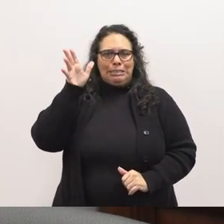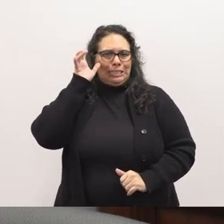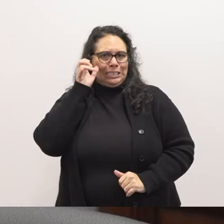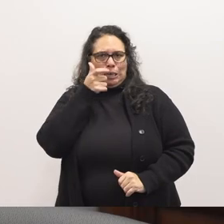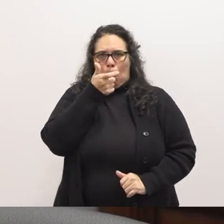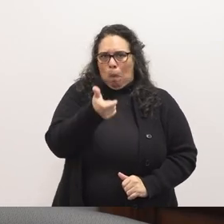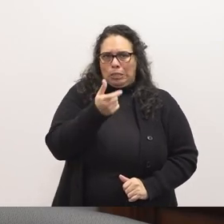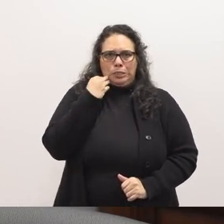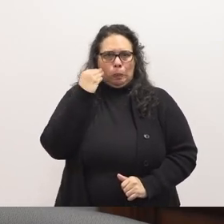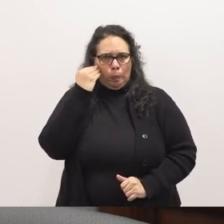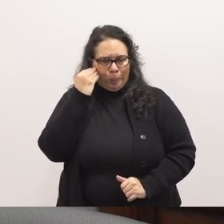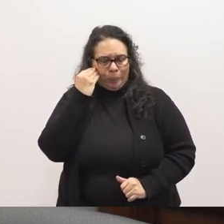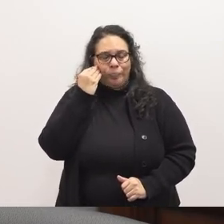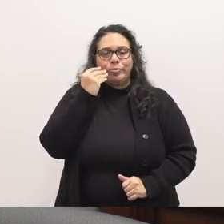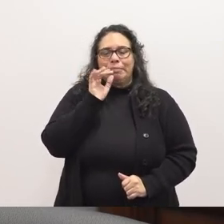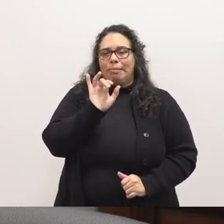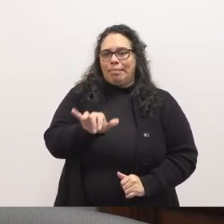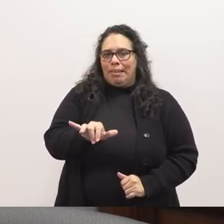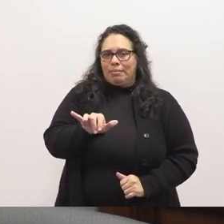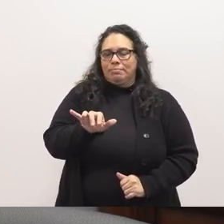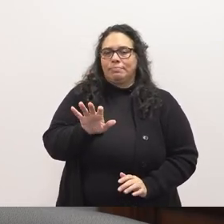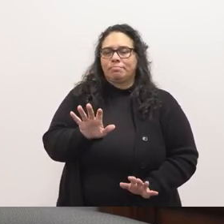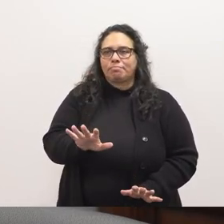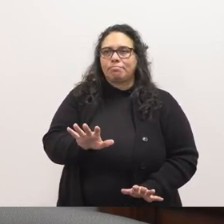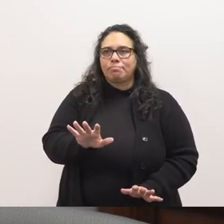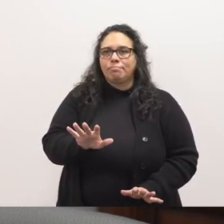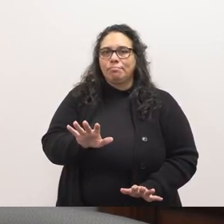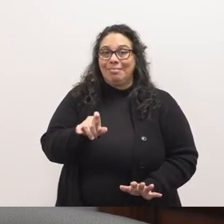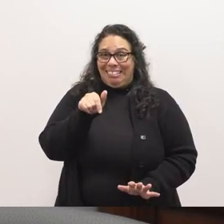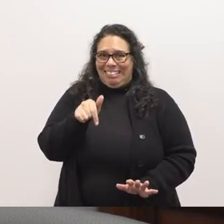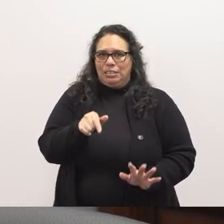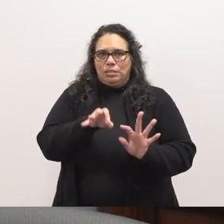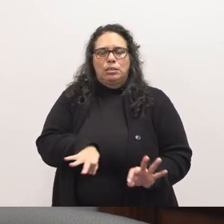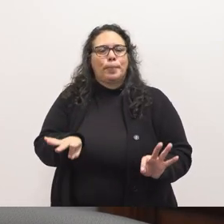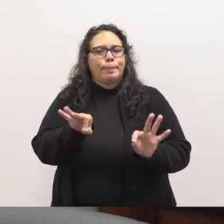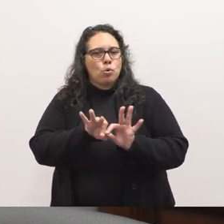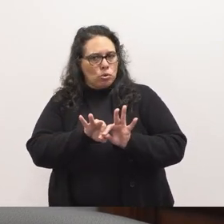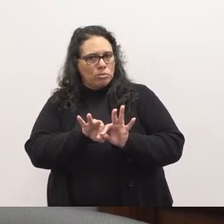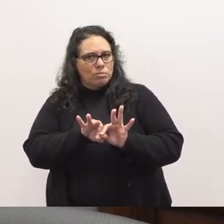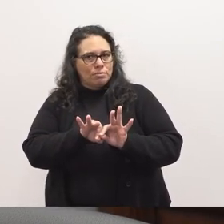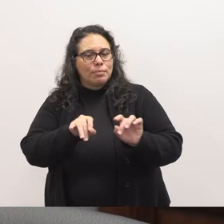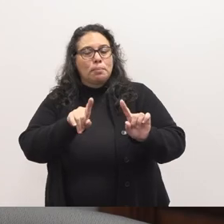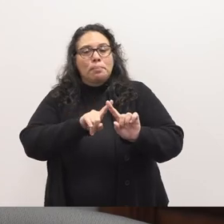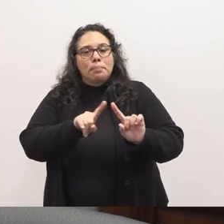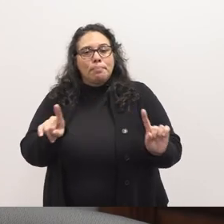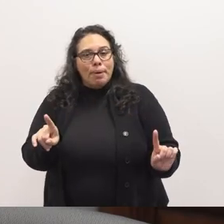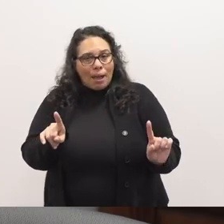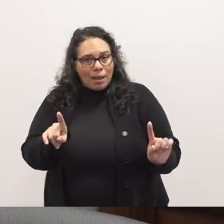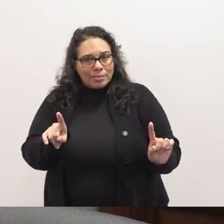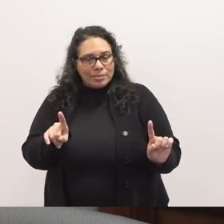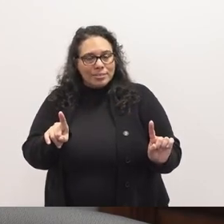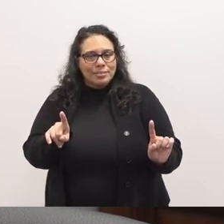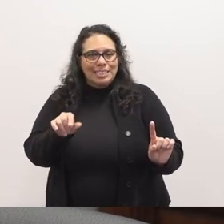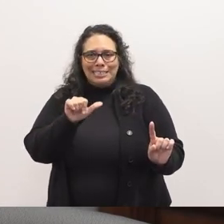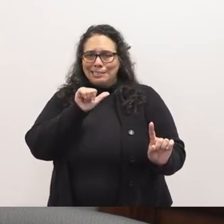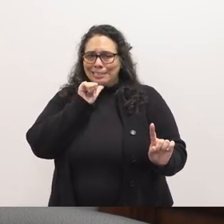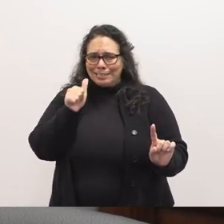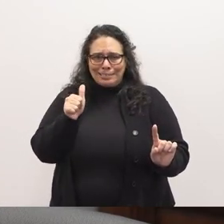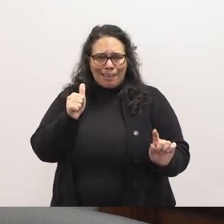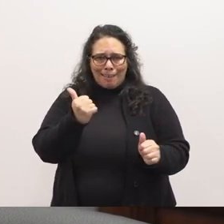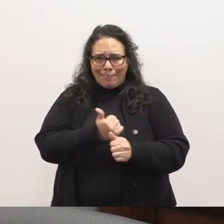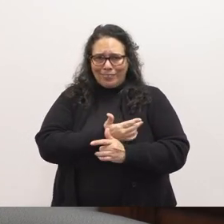home, that this is important, but that it's not the end all be